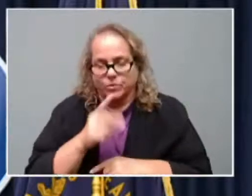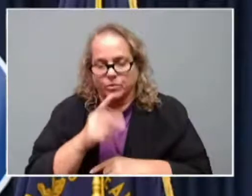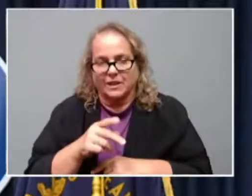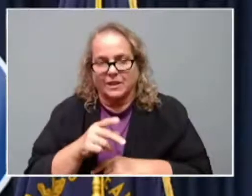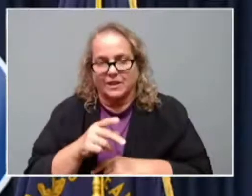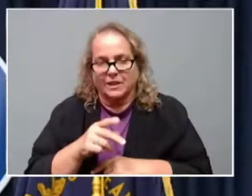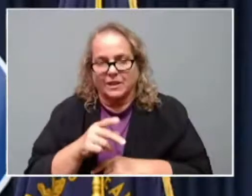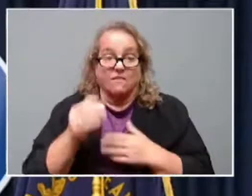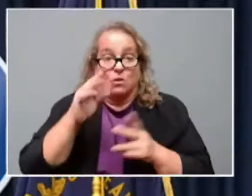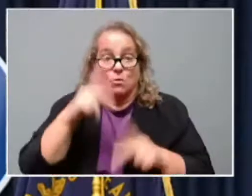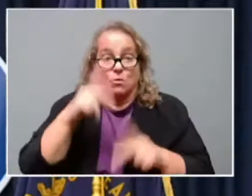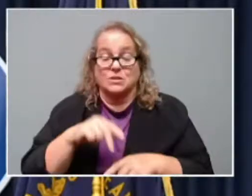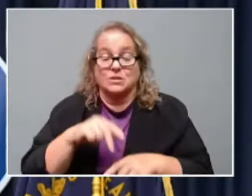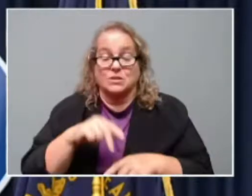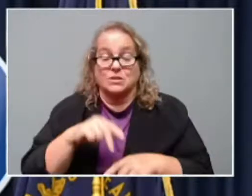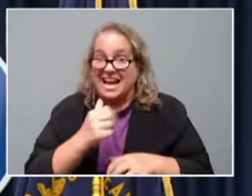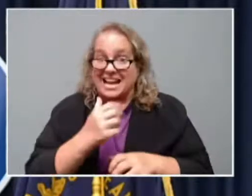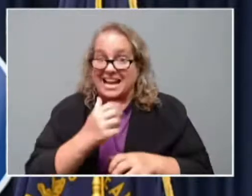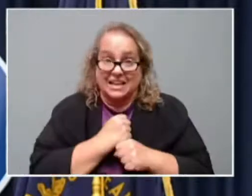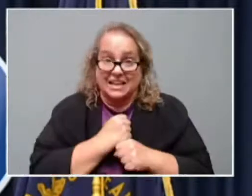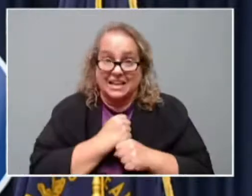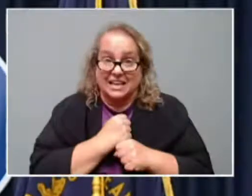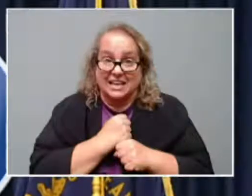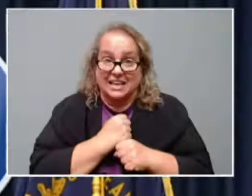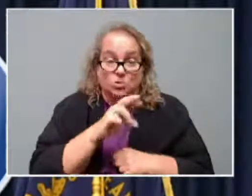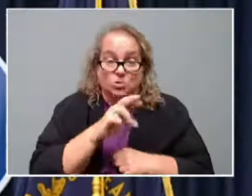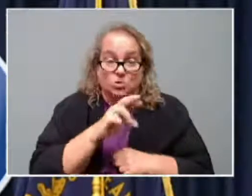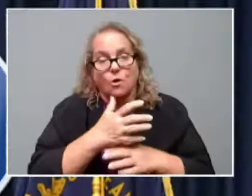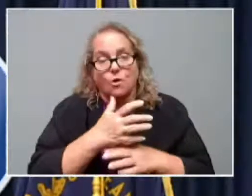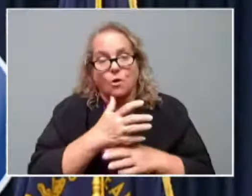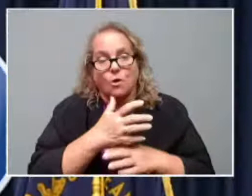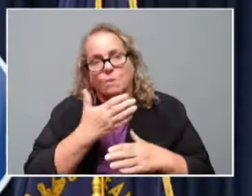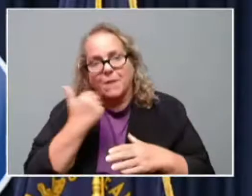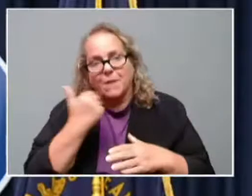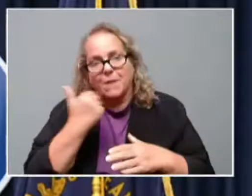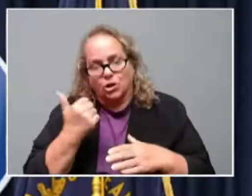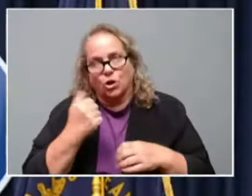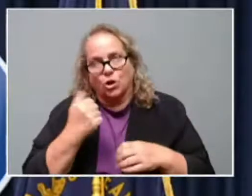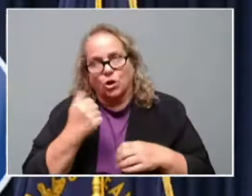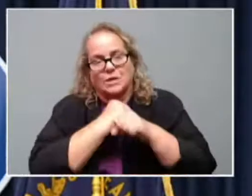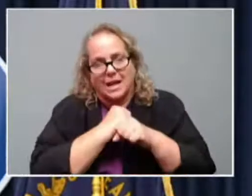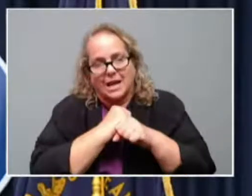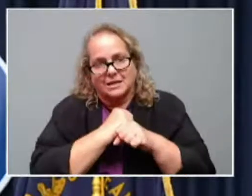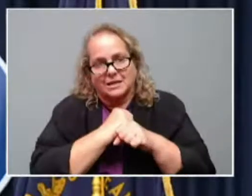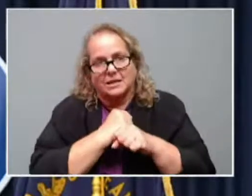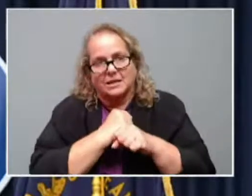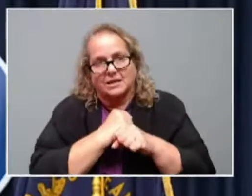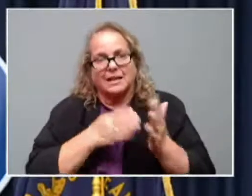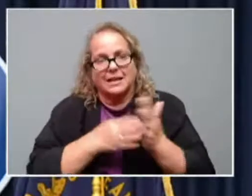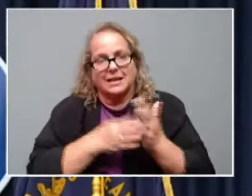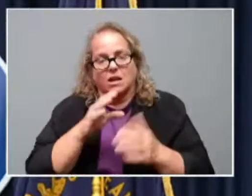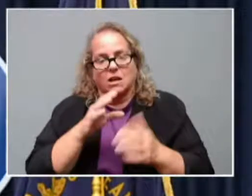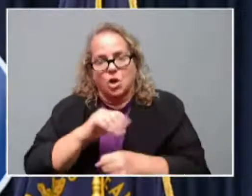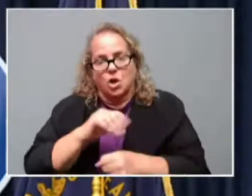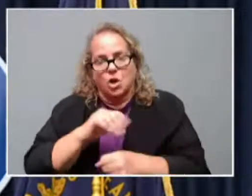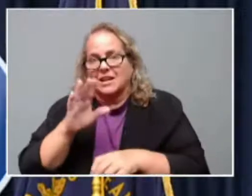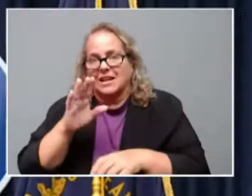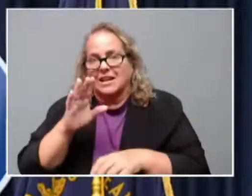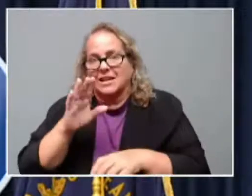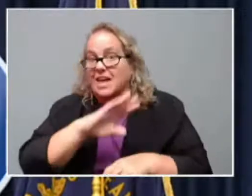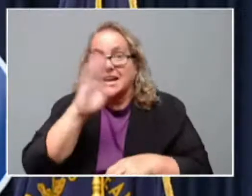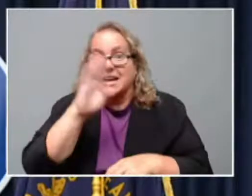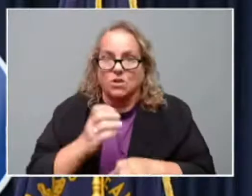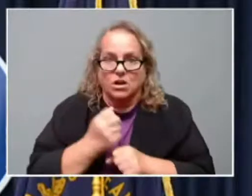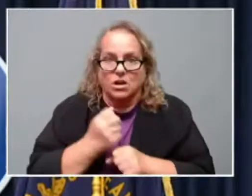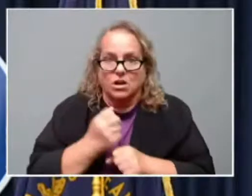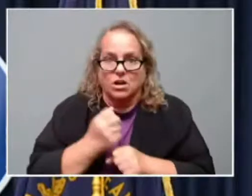booster, obviously they're much better protected against COVID than if they'd never gotten vaccinated. So we still will be sticking with